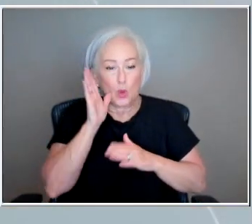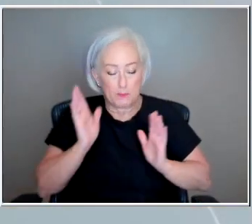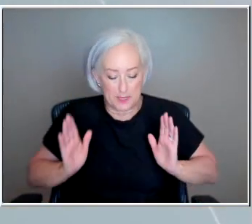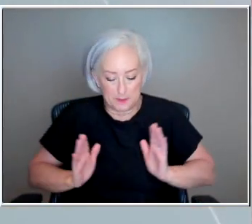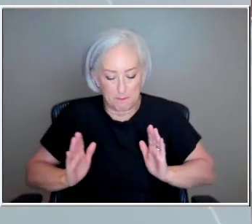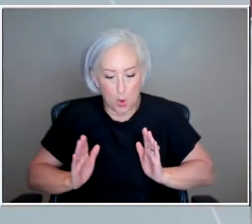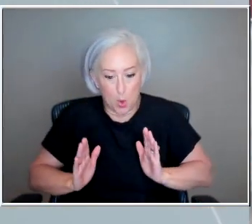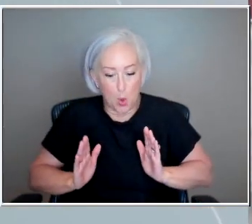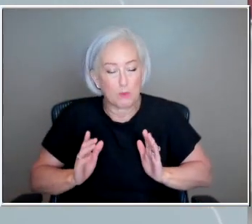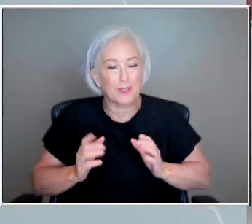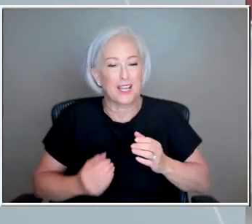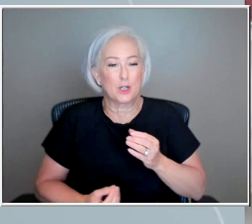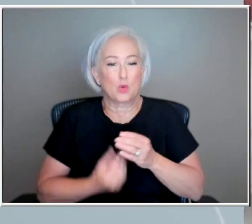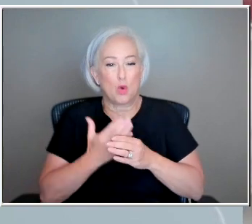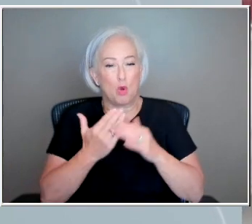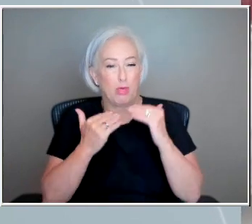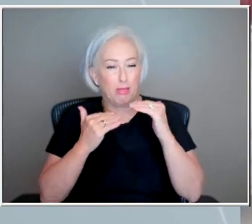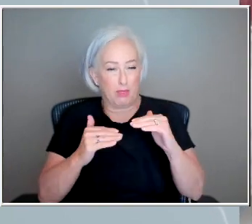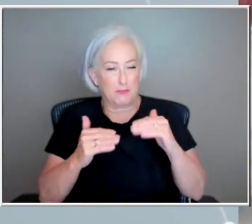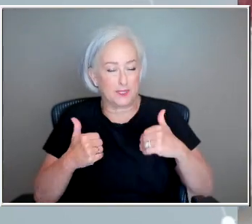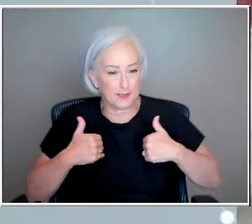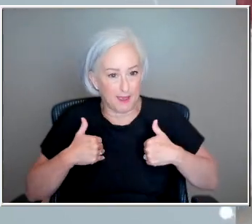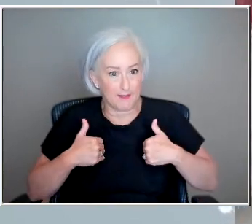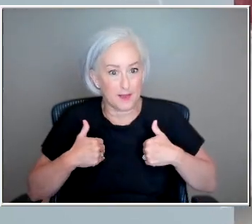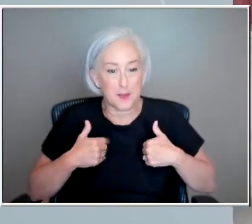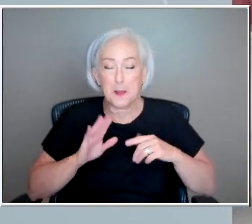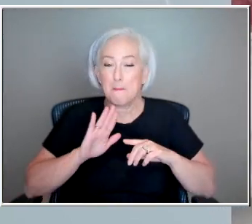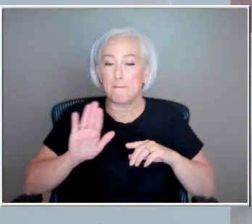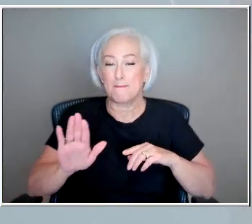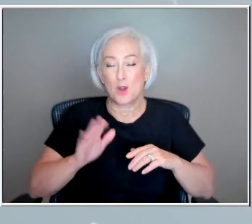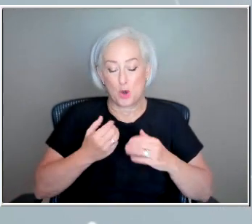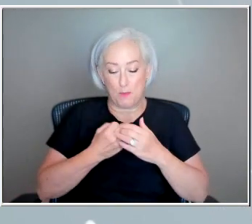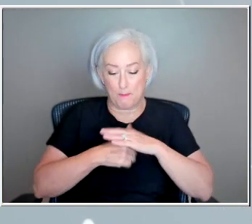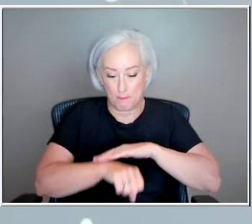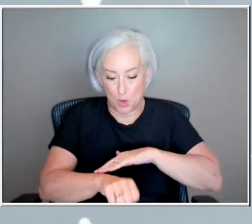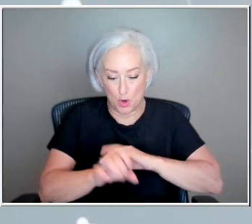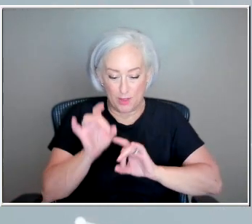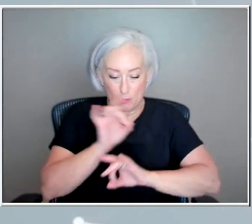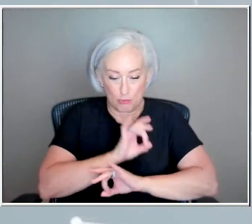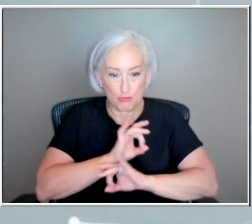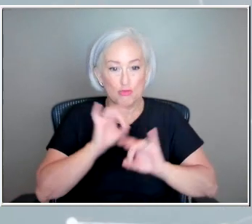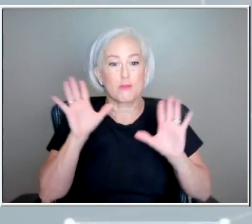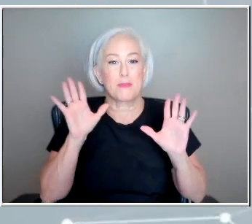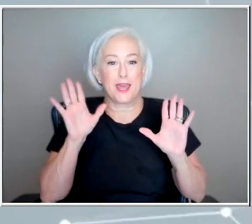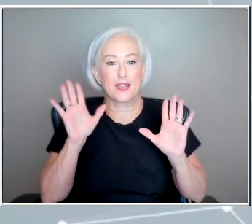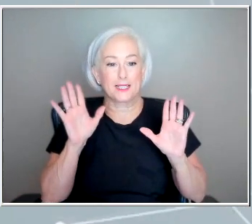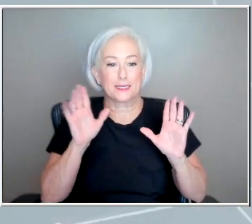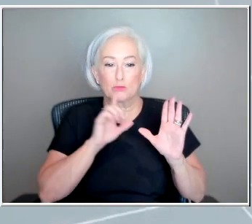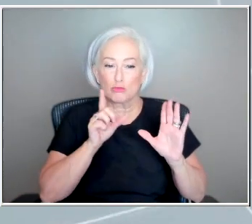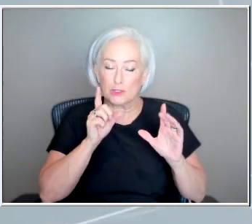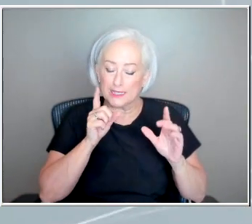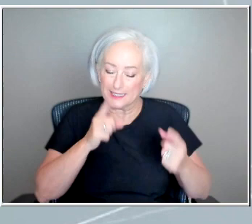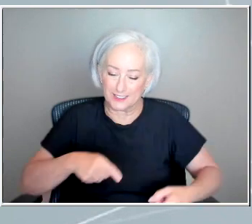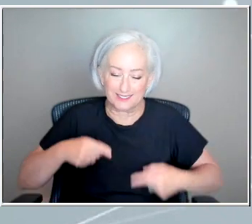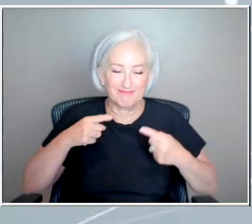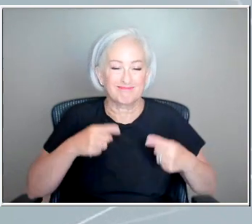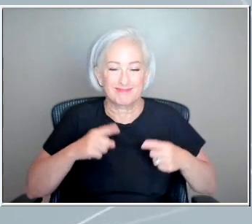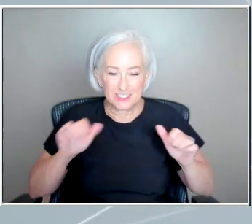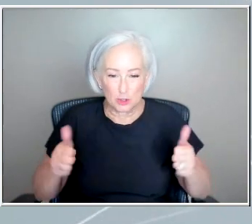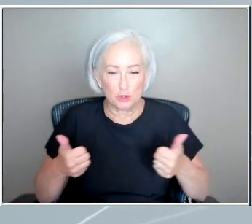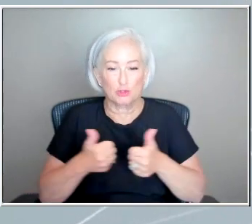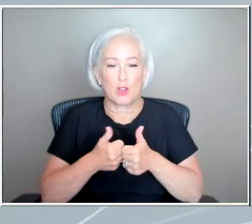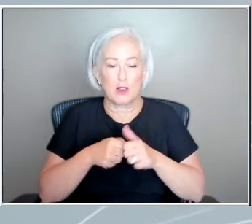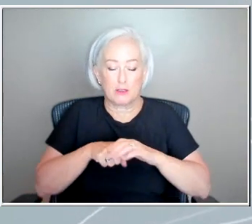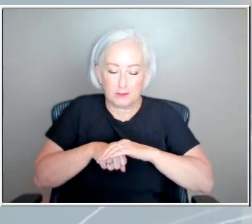she would have the kind of traumatic birth that she had. That was a really difficult birth, and she